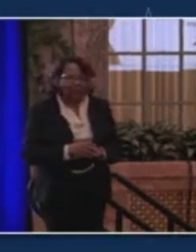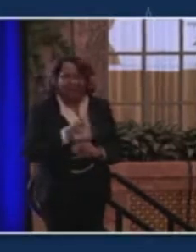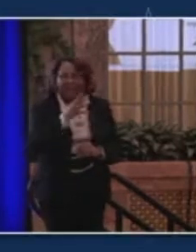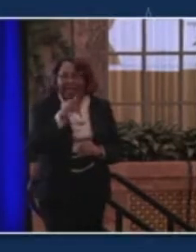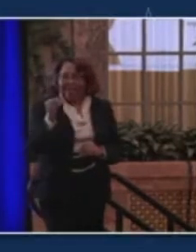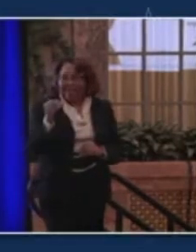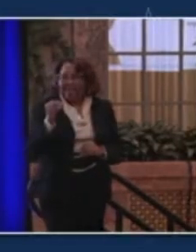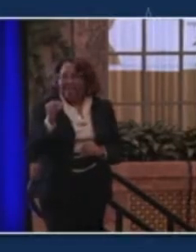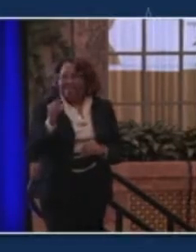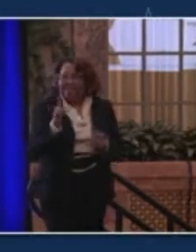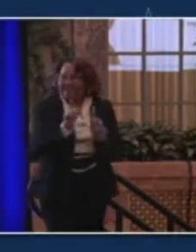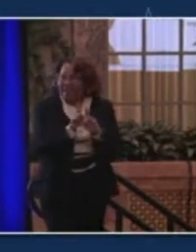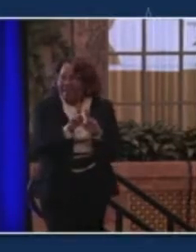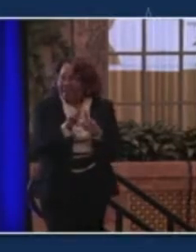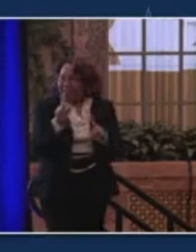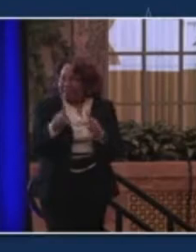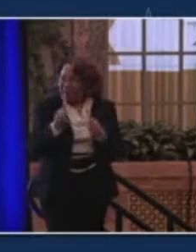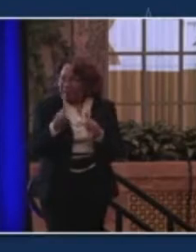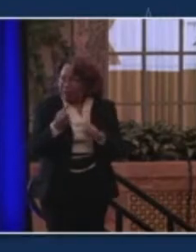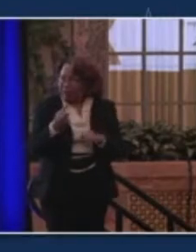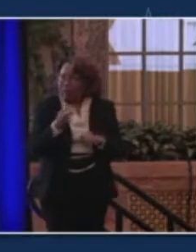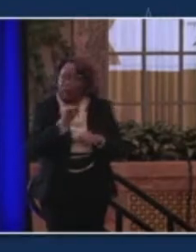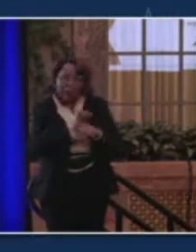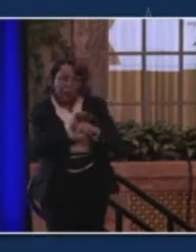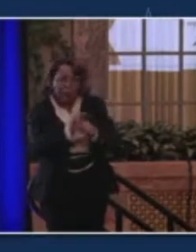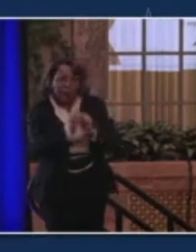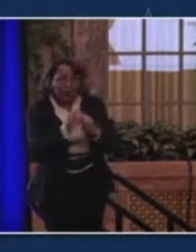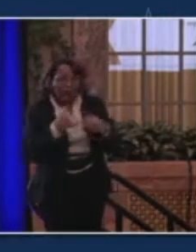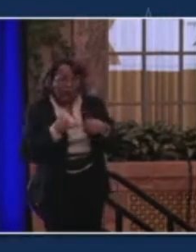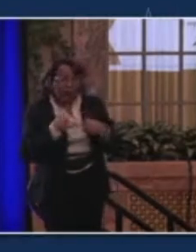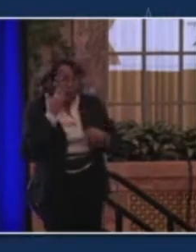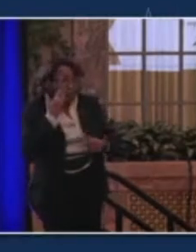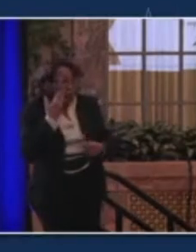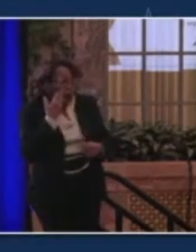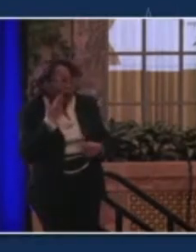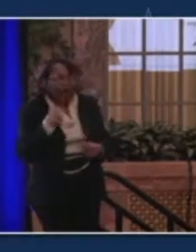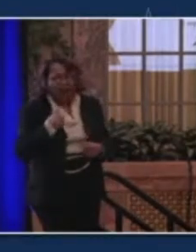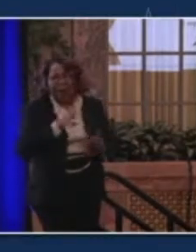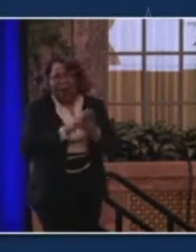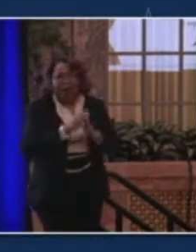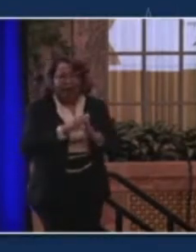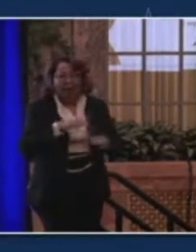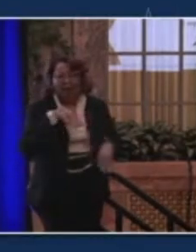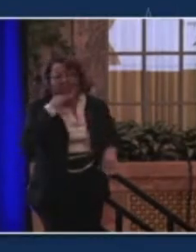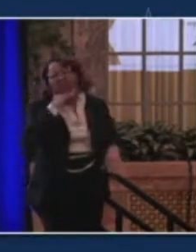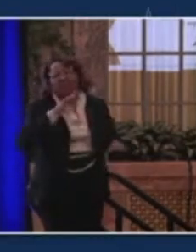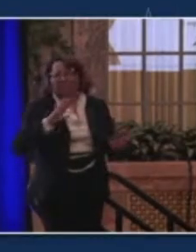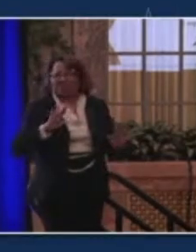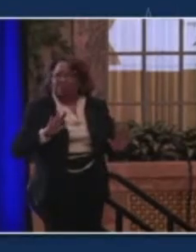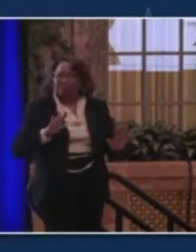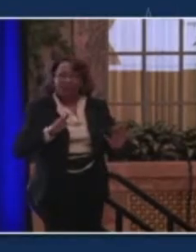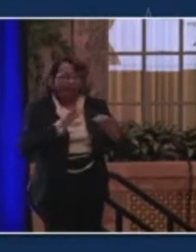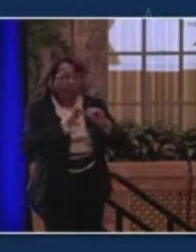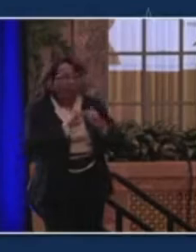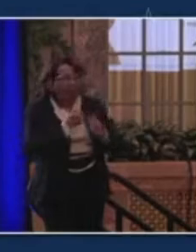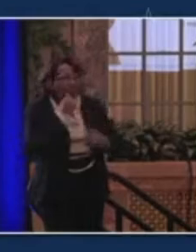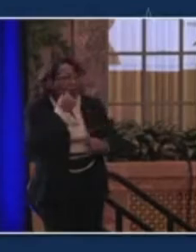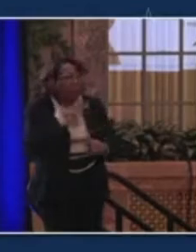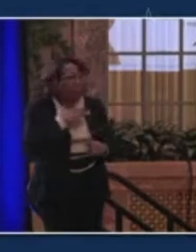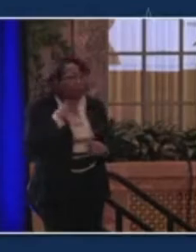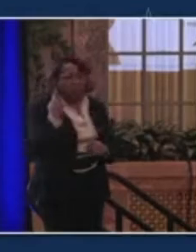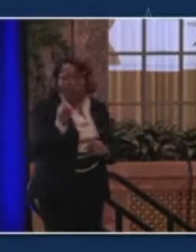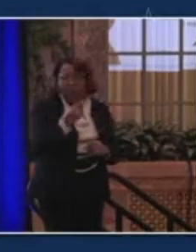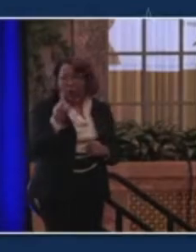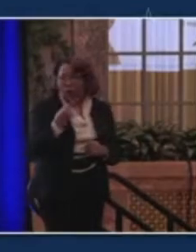And as people who work with me know, I get sick and tired of how the women are